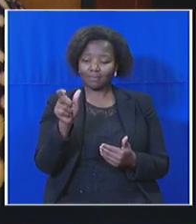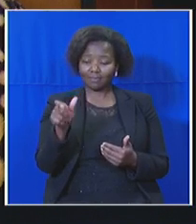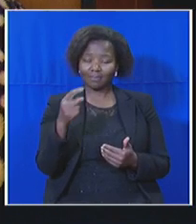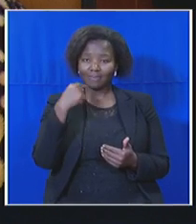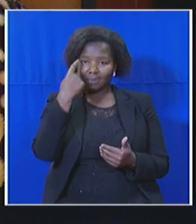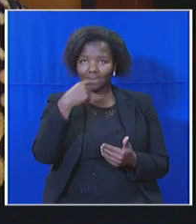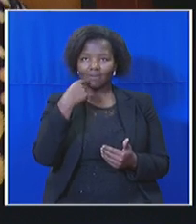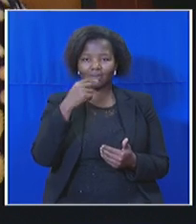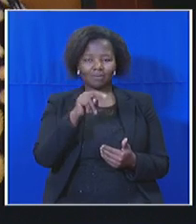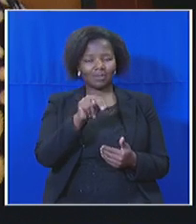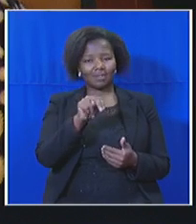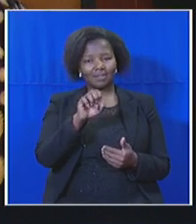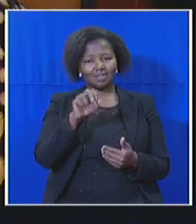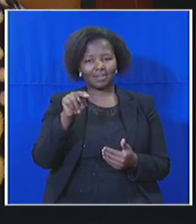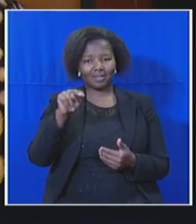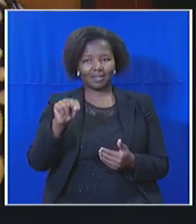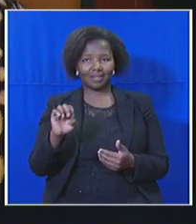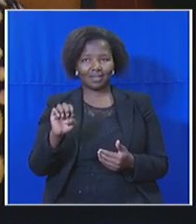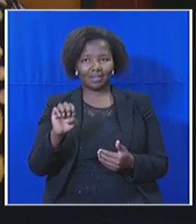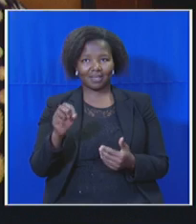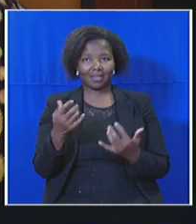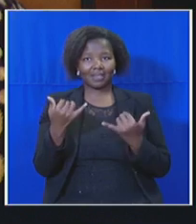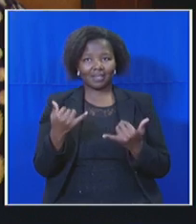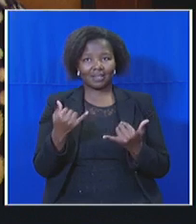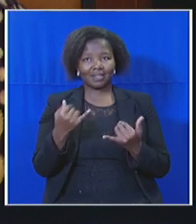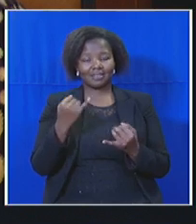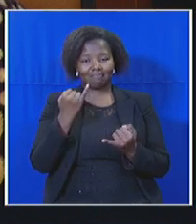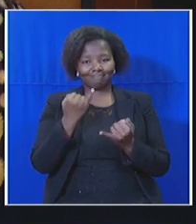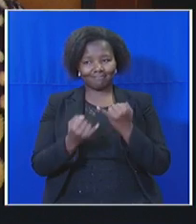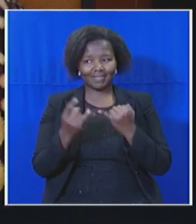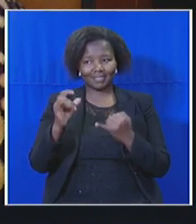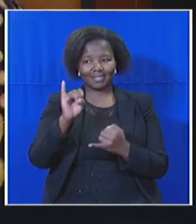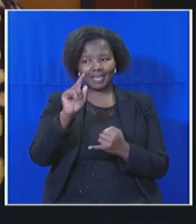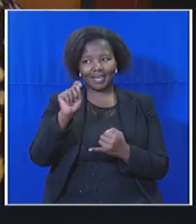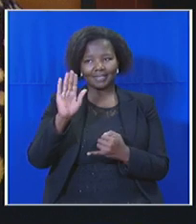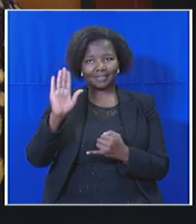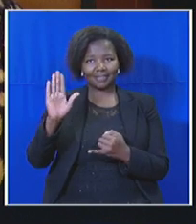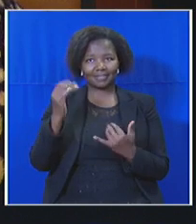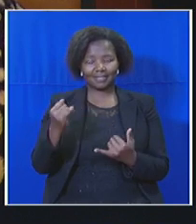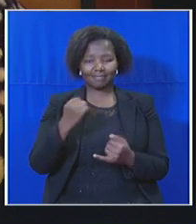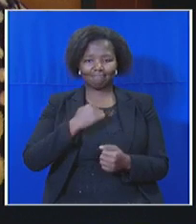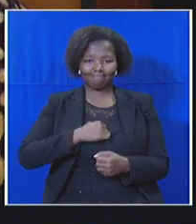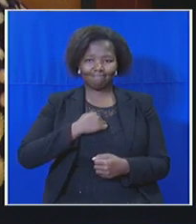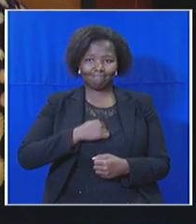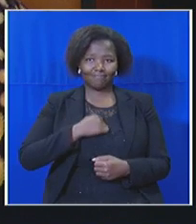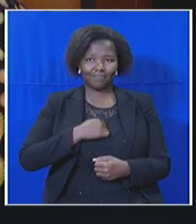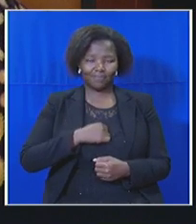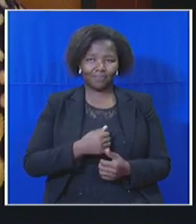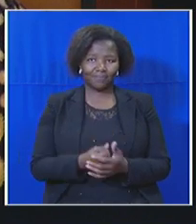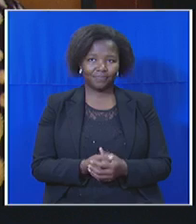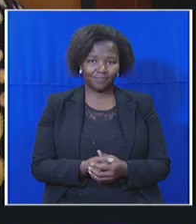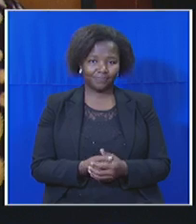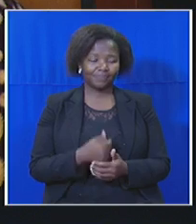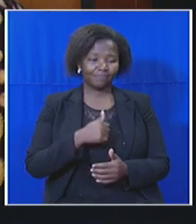Honorable Nene. That is a mistake of IT. I want to apologize on their behalf. Thank you very